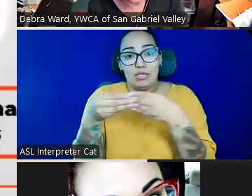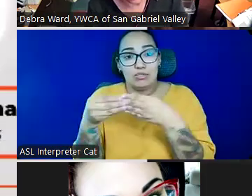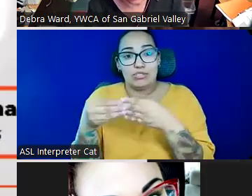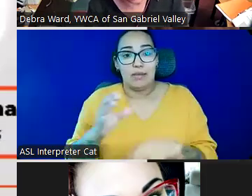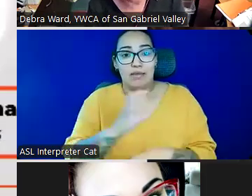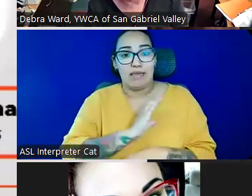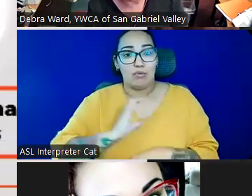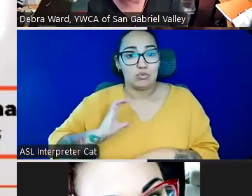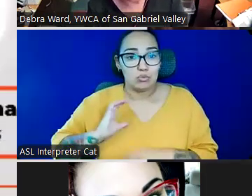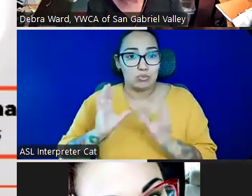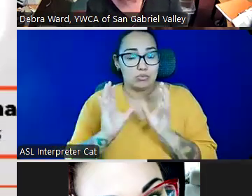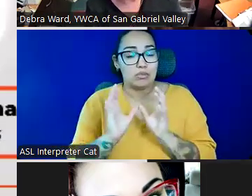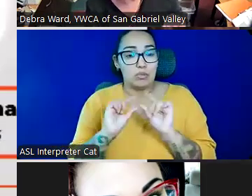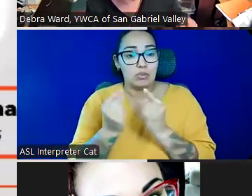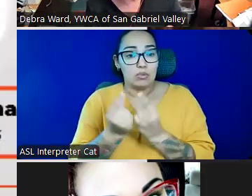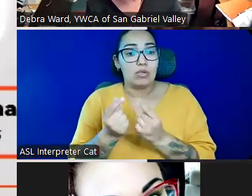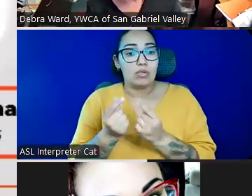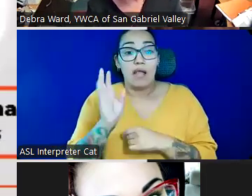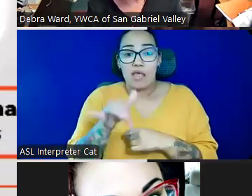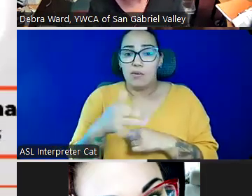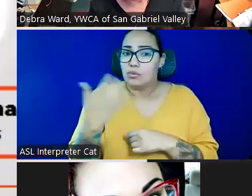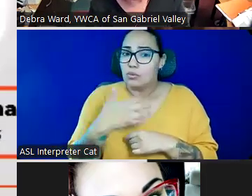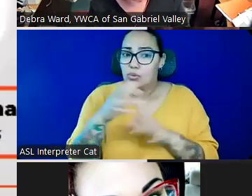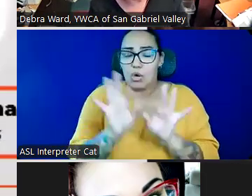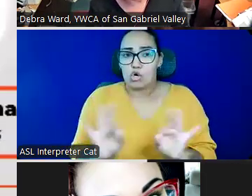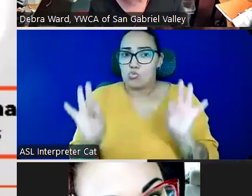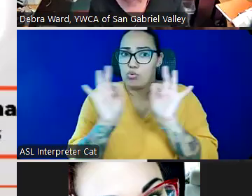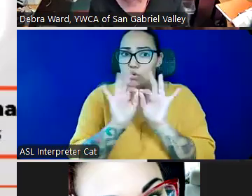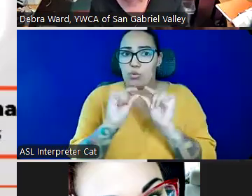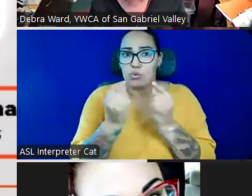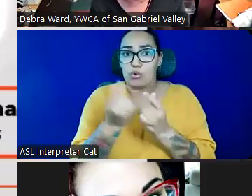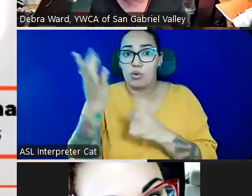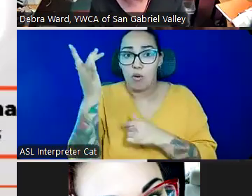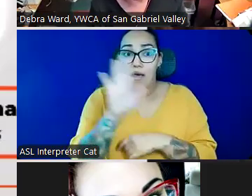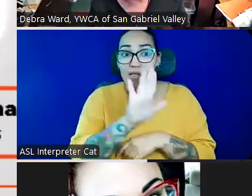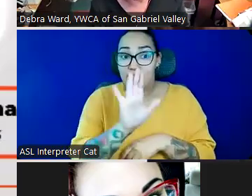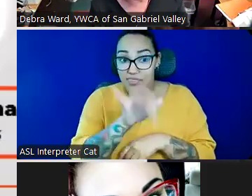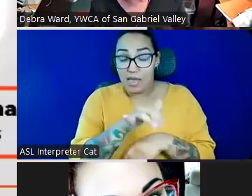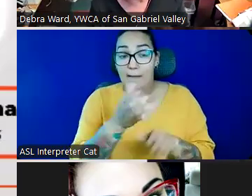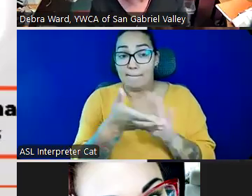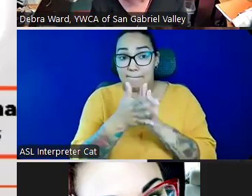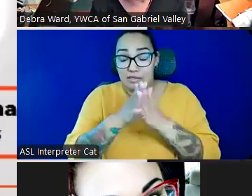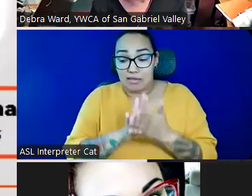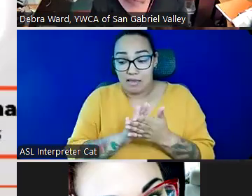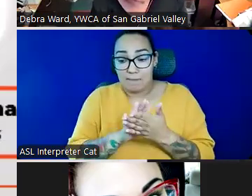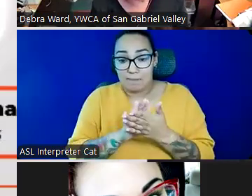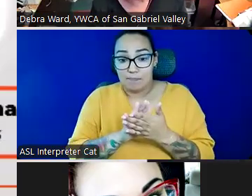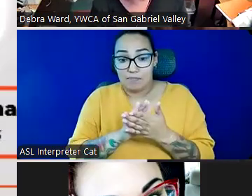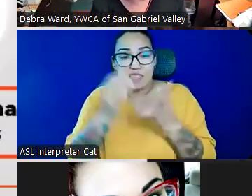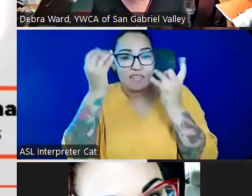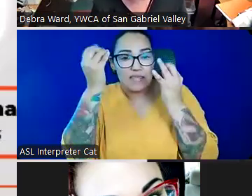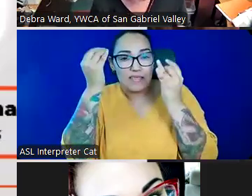see that was a real critical group because that became the group that became the think